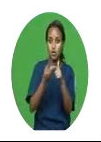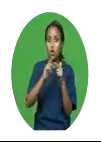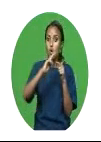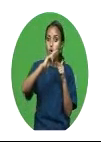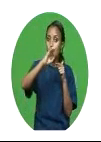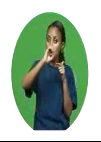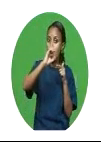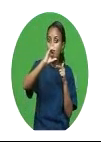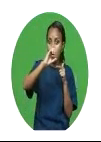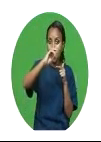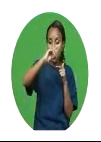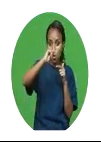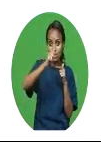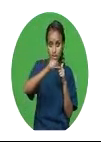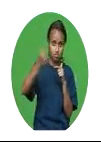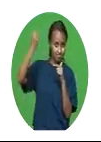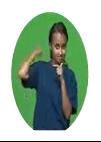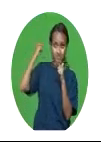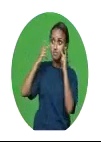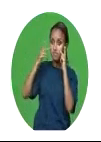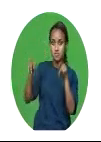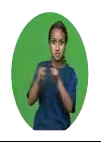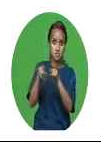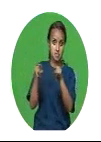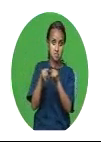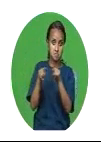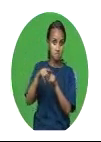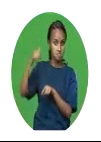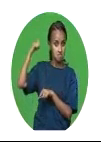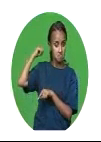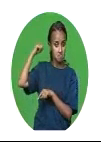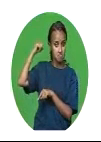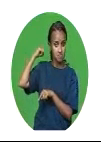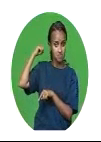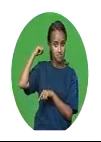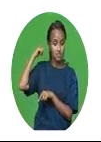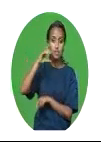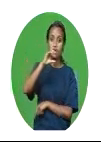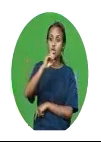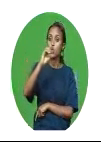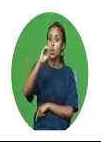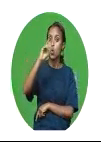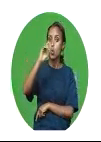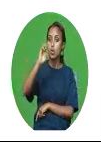octahedron, icosahedrons, cube, and dodecahedron.